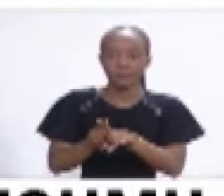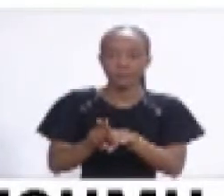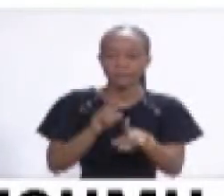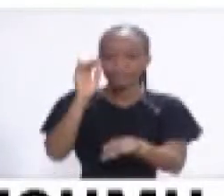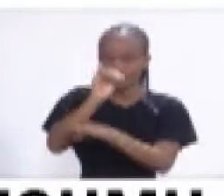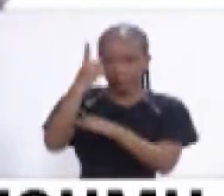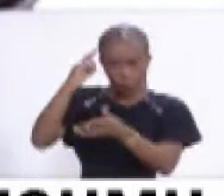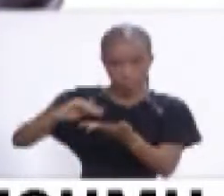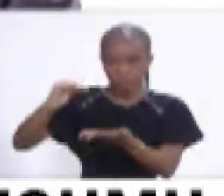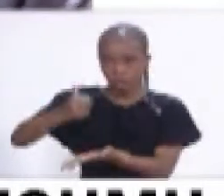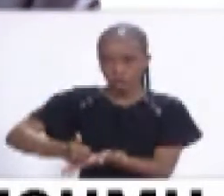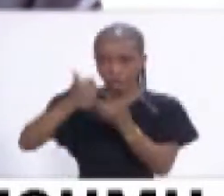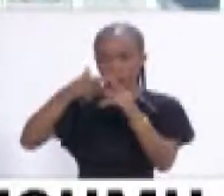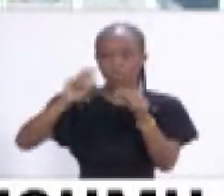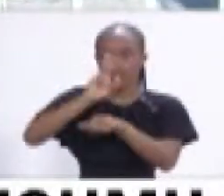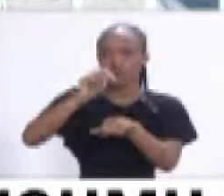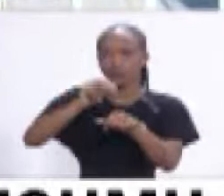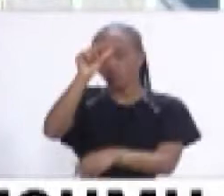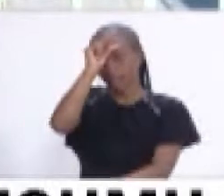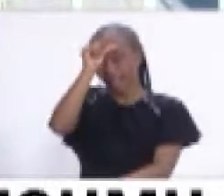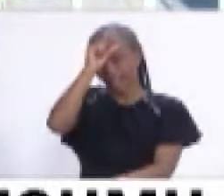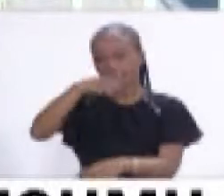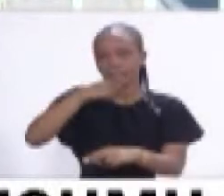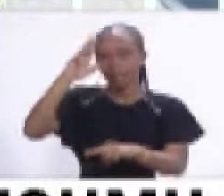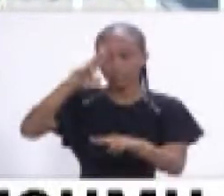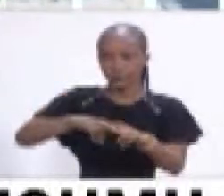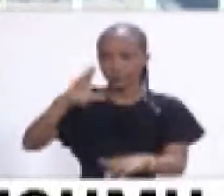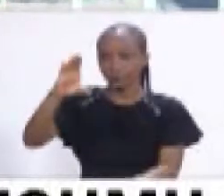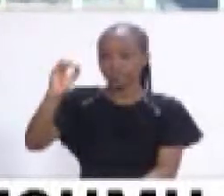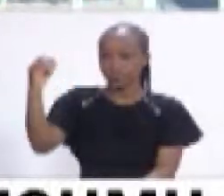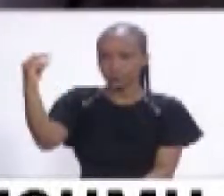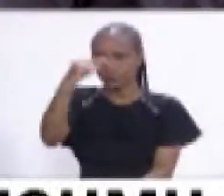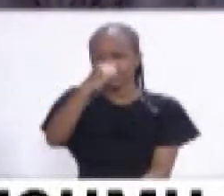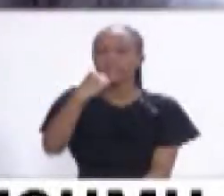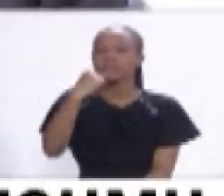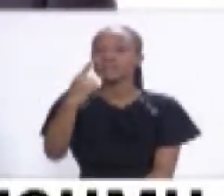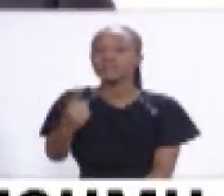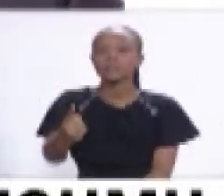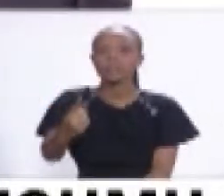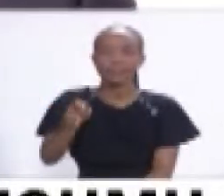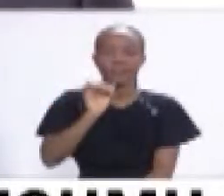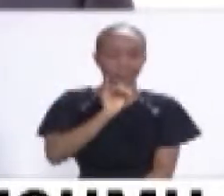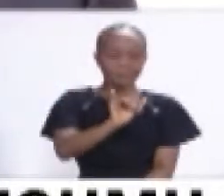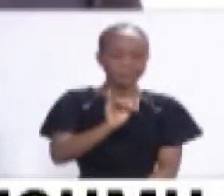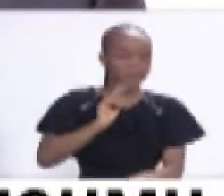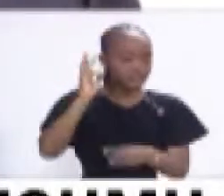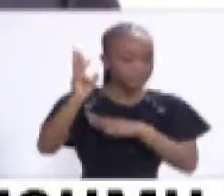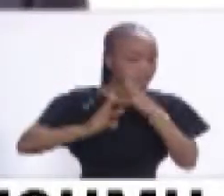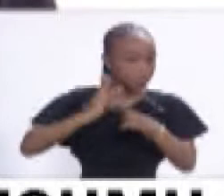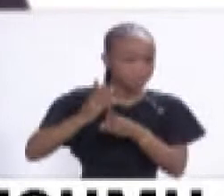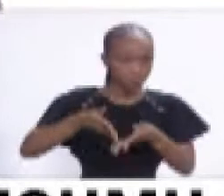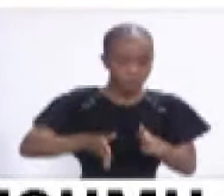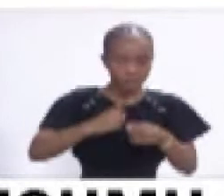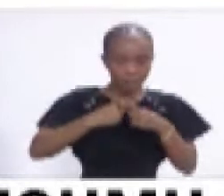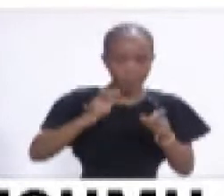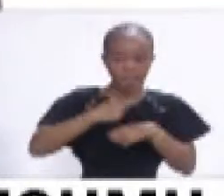asking for more assistance from the national government. The chairman of the Council of Governors, Martin Wambura, says the trend is worrying. However, they have